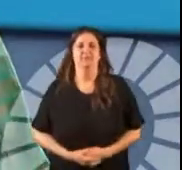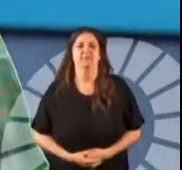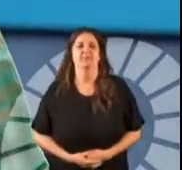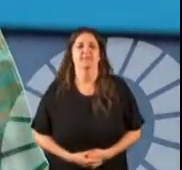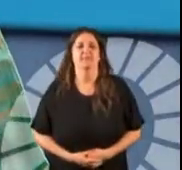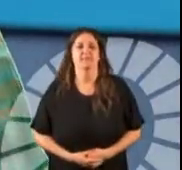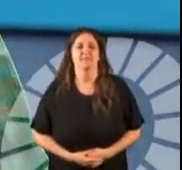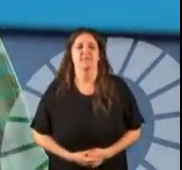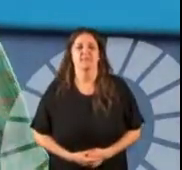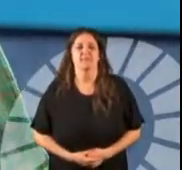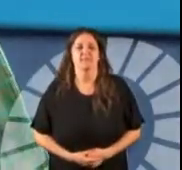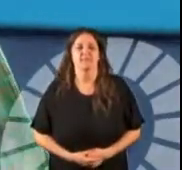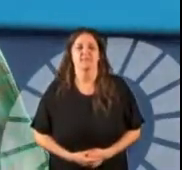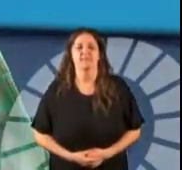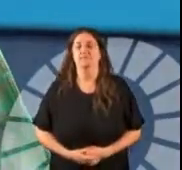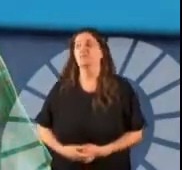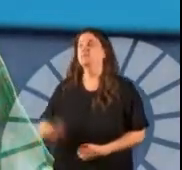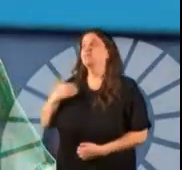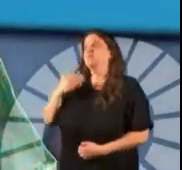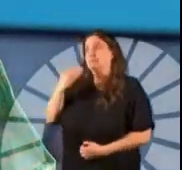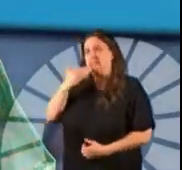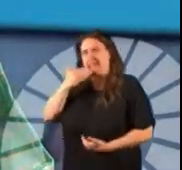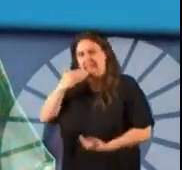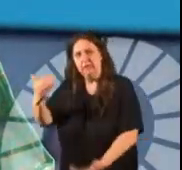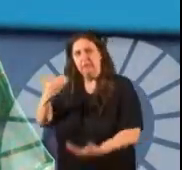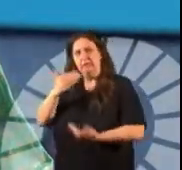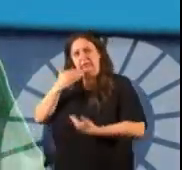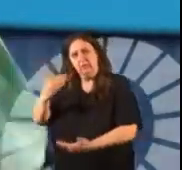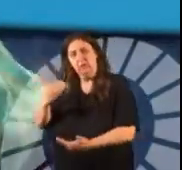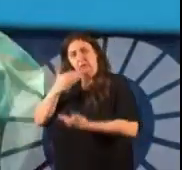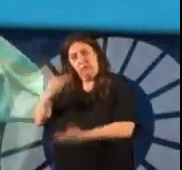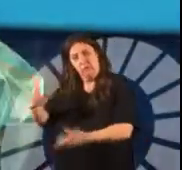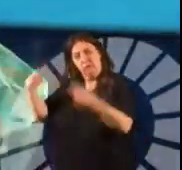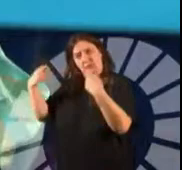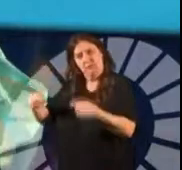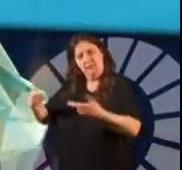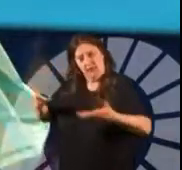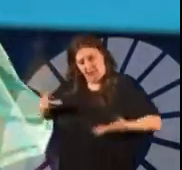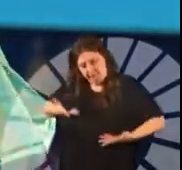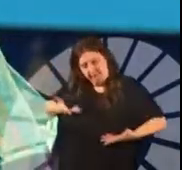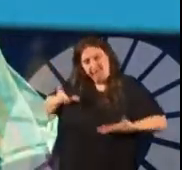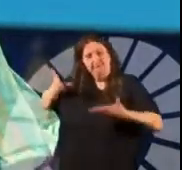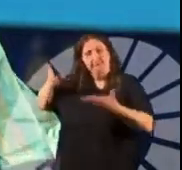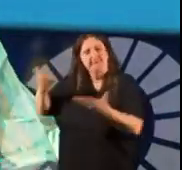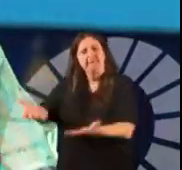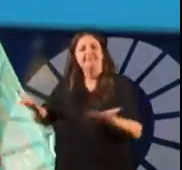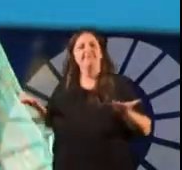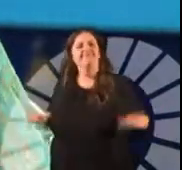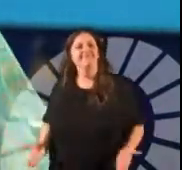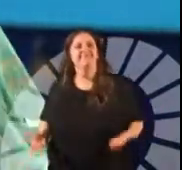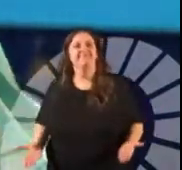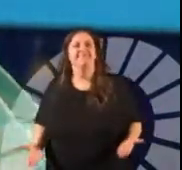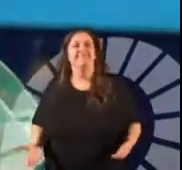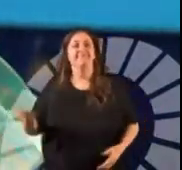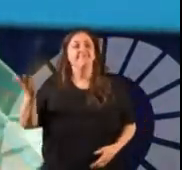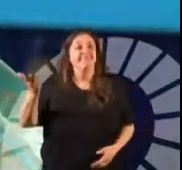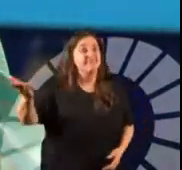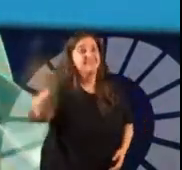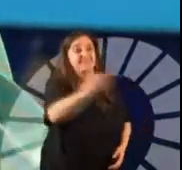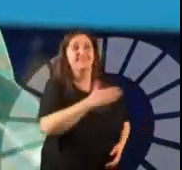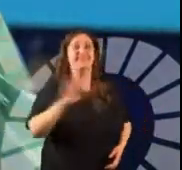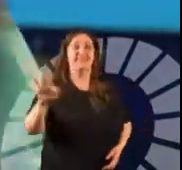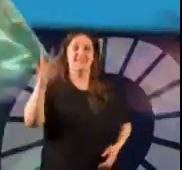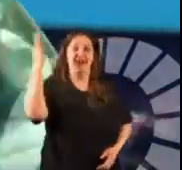you for having us. Thank you to France and Mexico. Let me take this off.